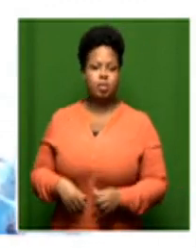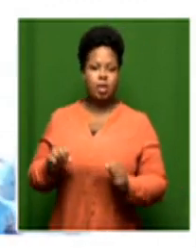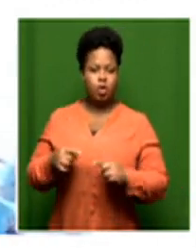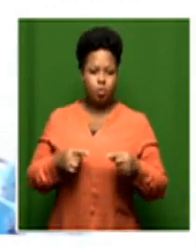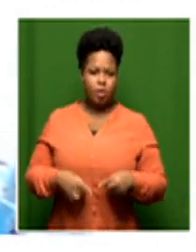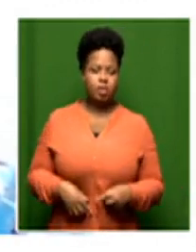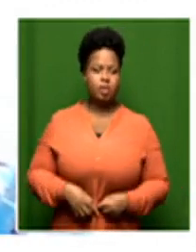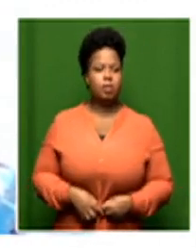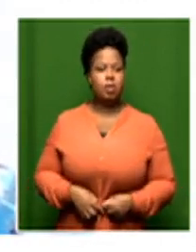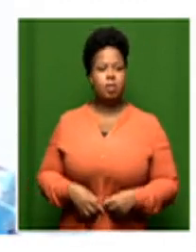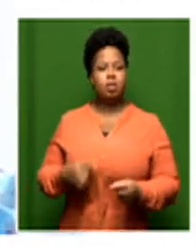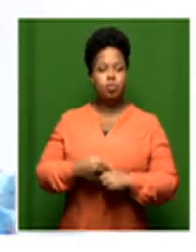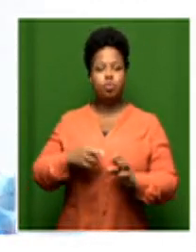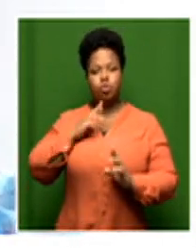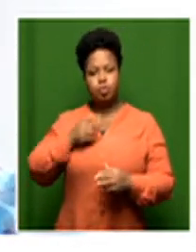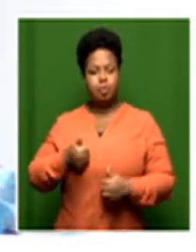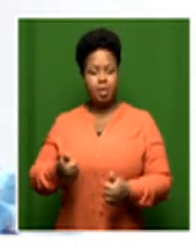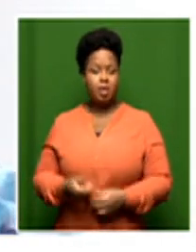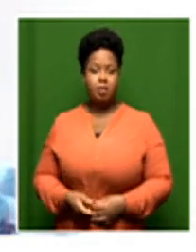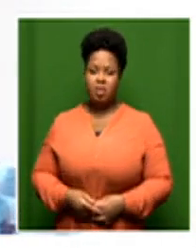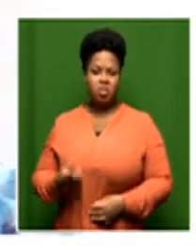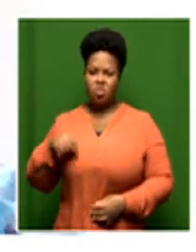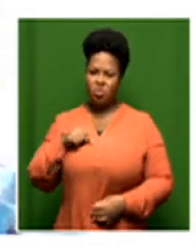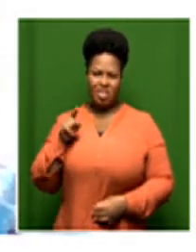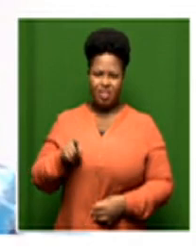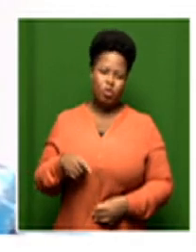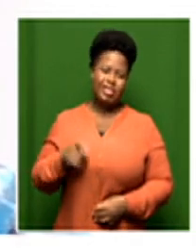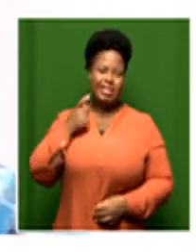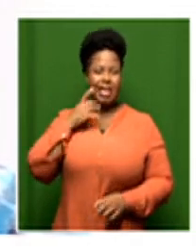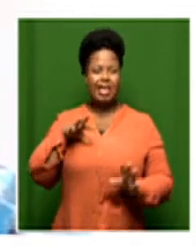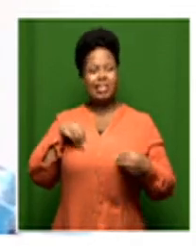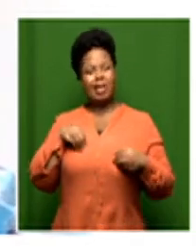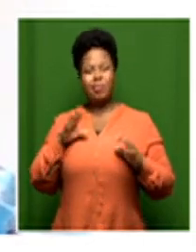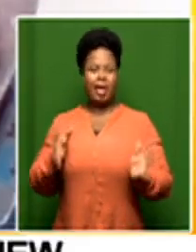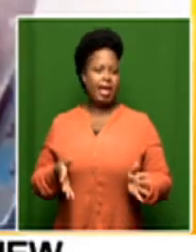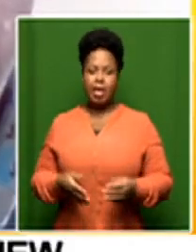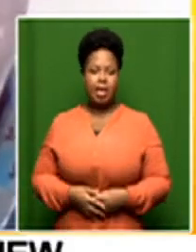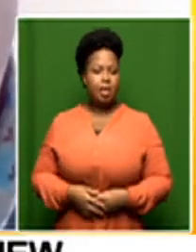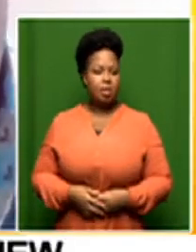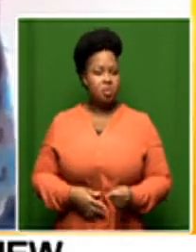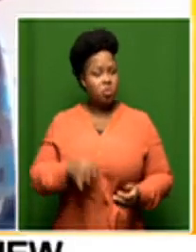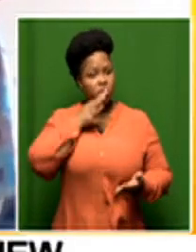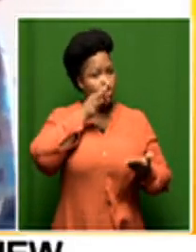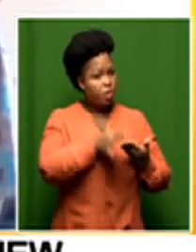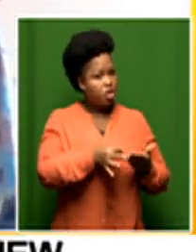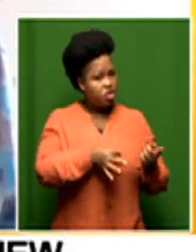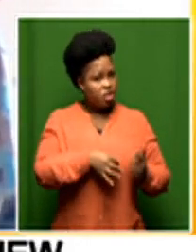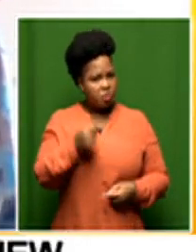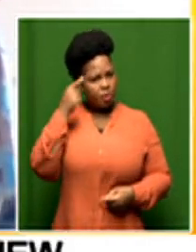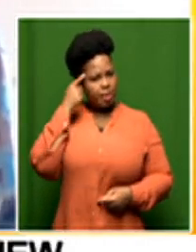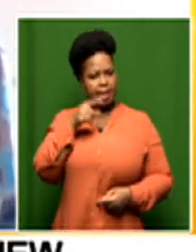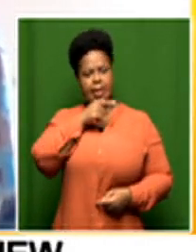and a research response. Yeah. We don't take this thing lightly. Do you have a recommendation? I mean, what would